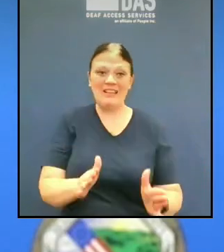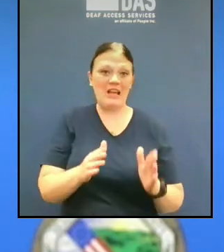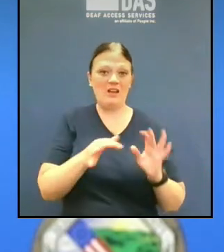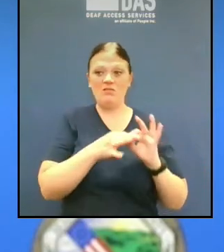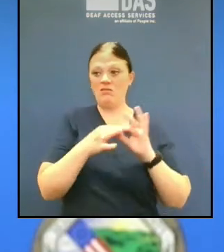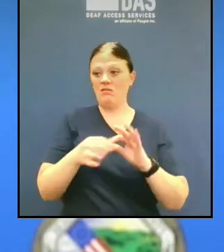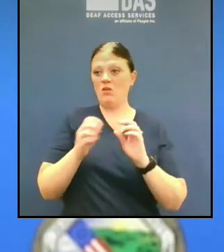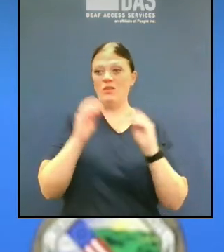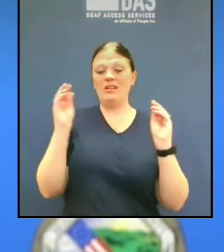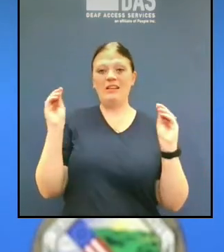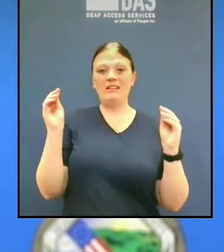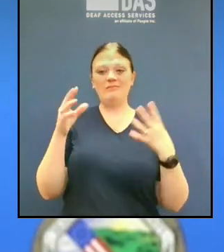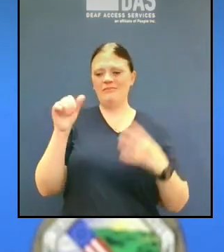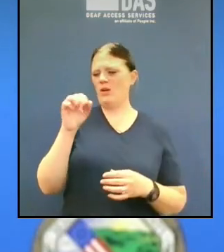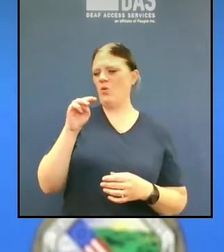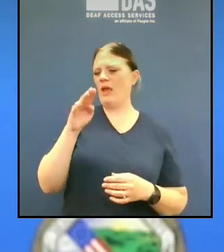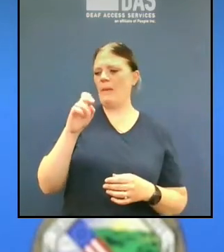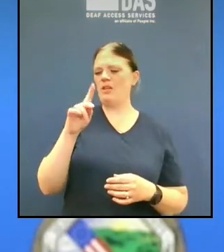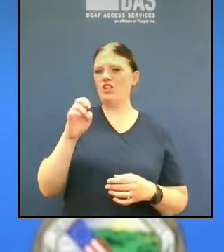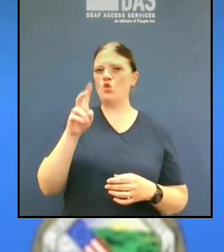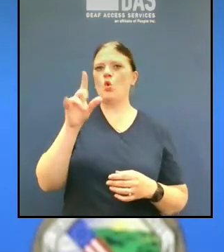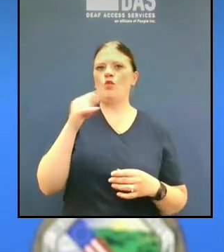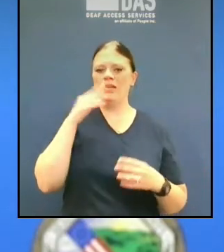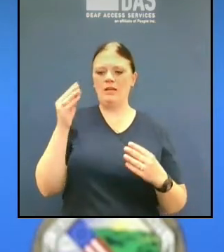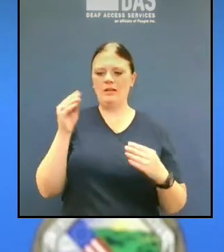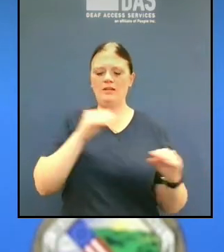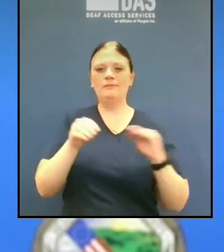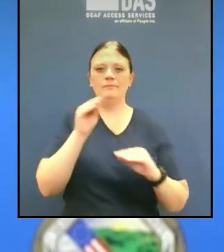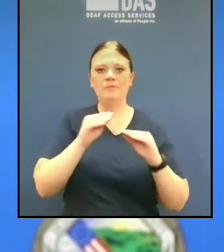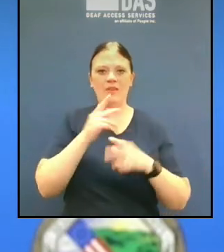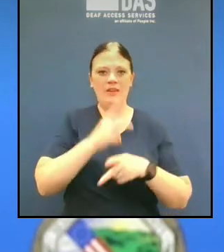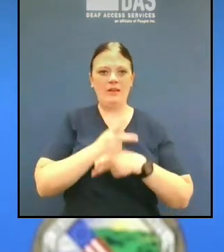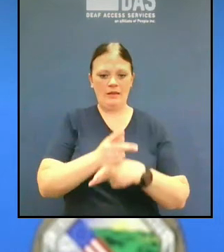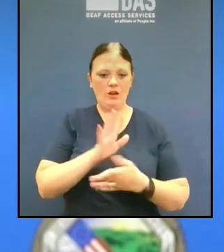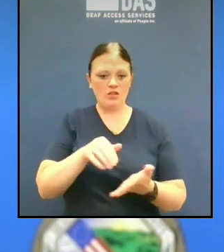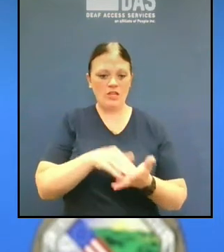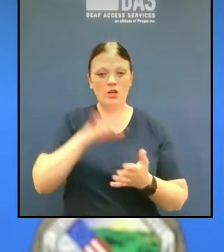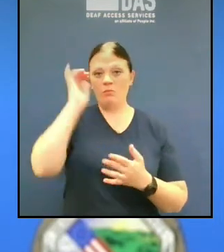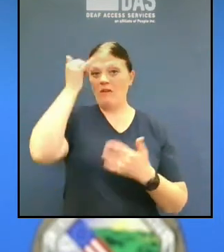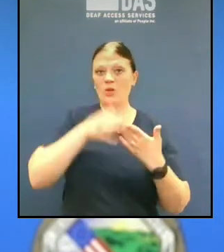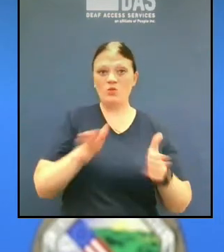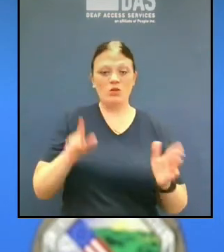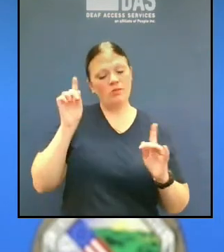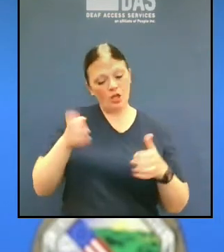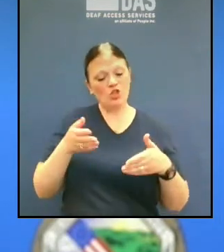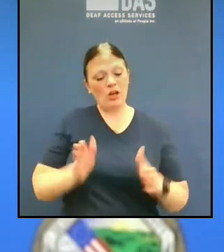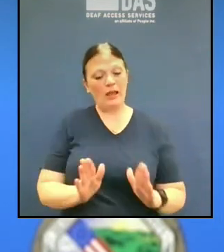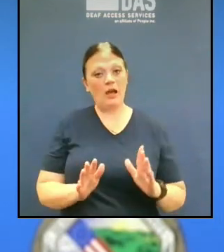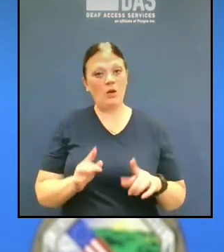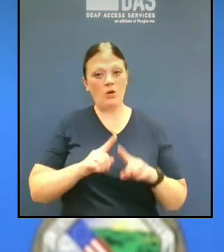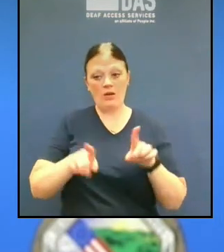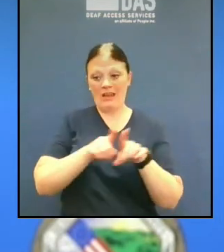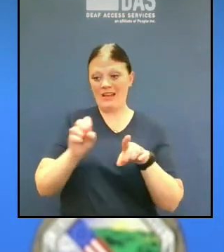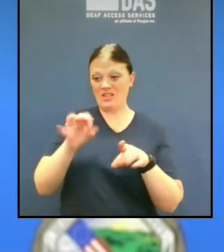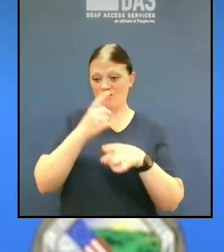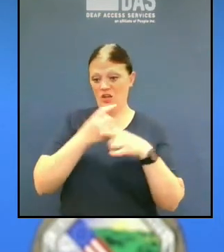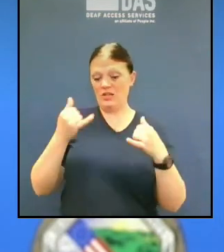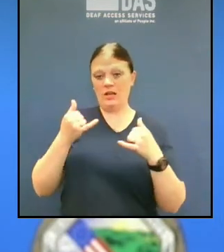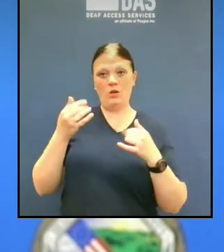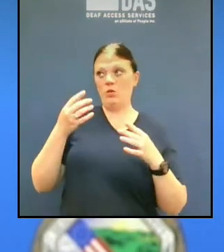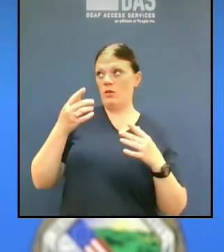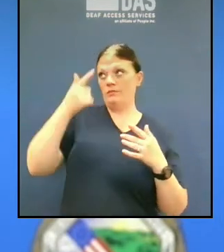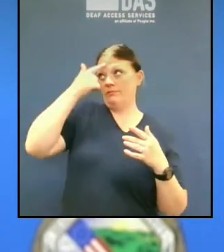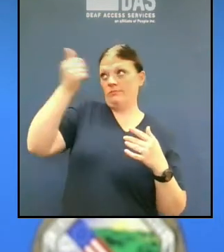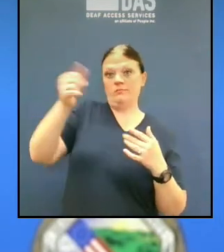regards to the ambulatory care centers and Buffalo General. They should allow it, but as of right now, it's in New York State's